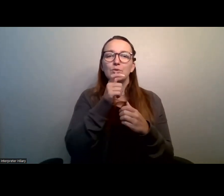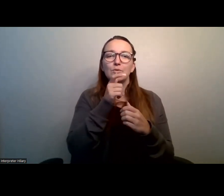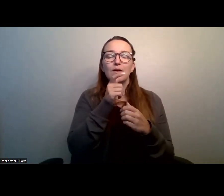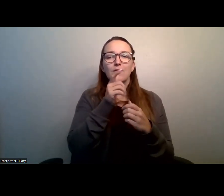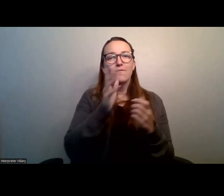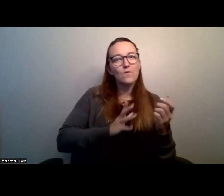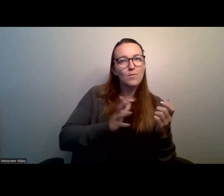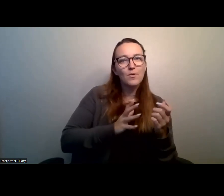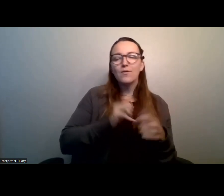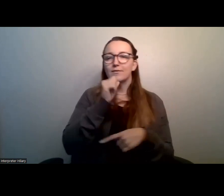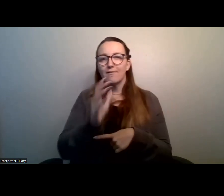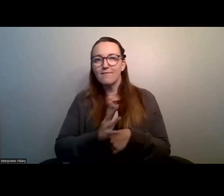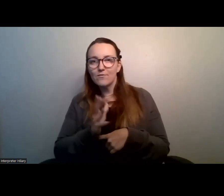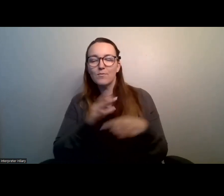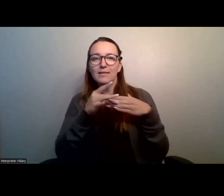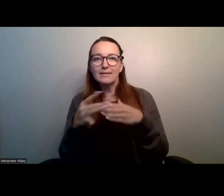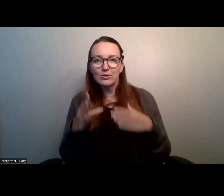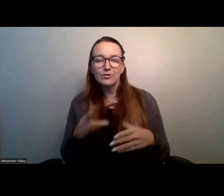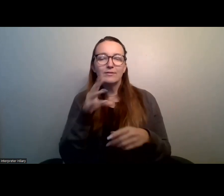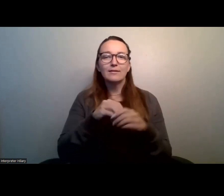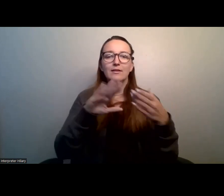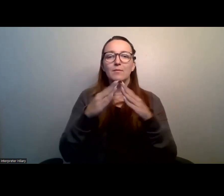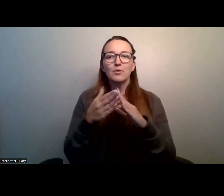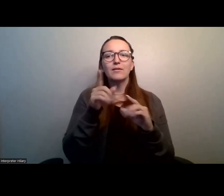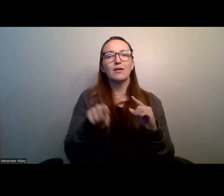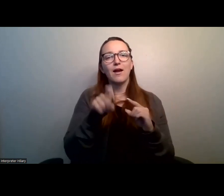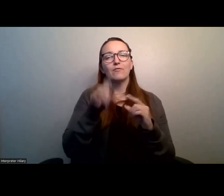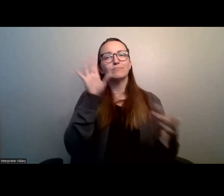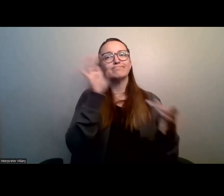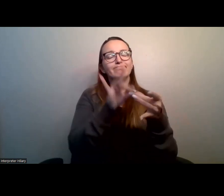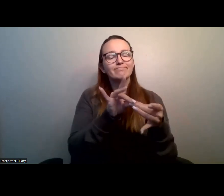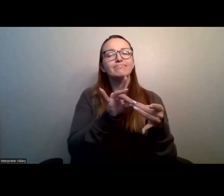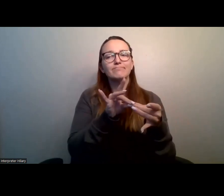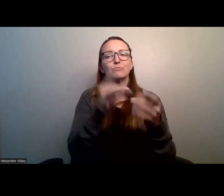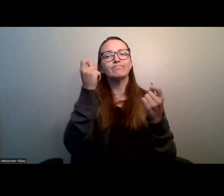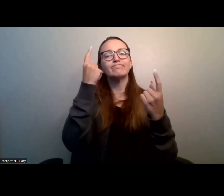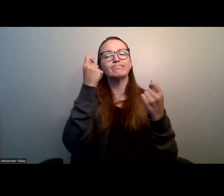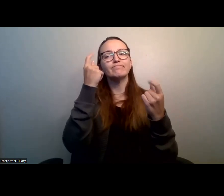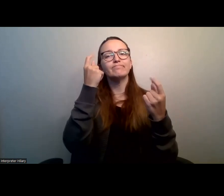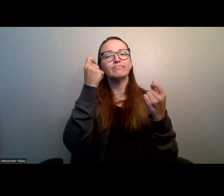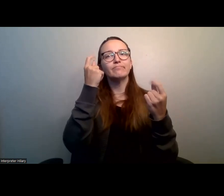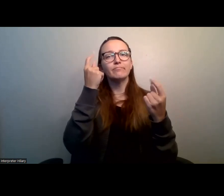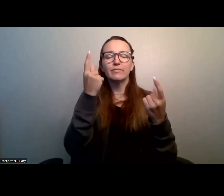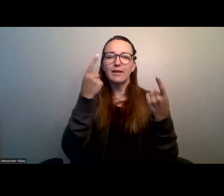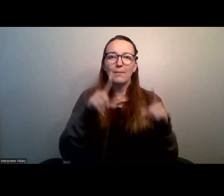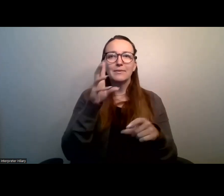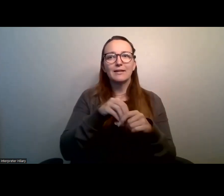in a community that you need to connect with to help you understand what's happening in this